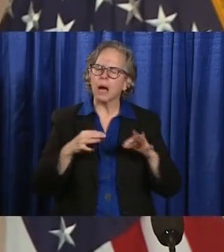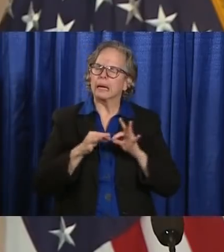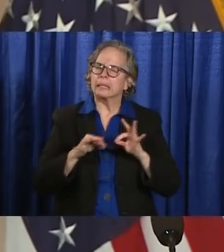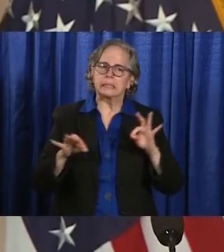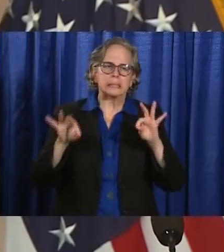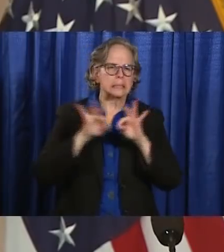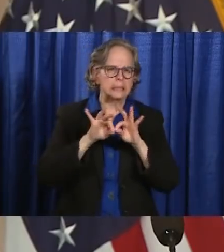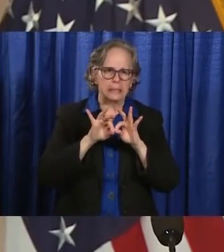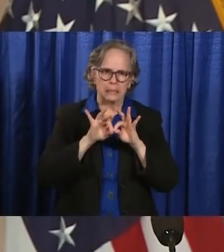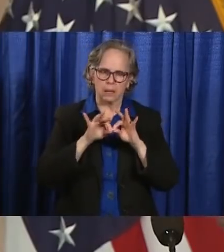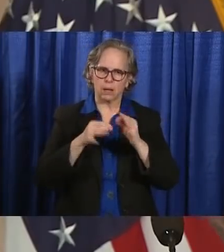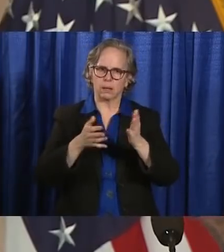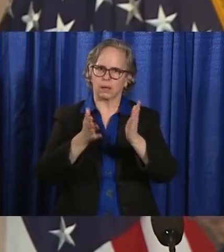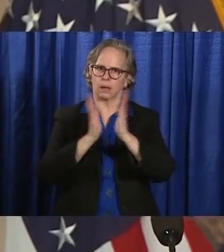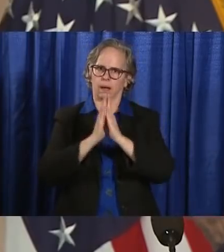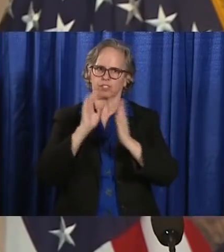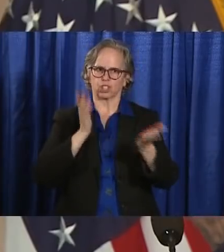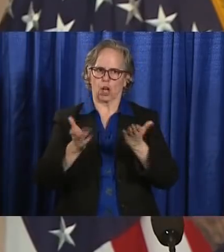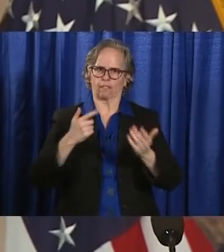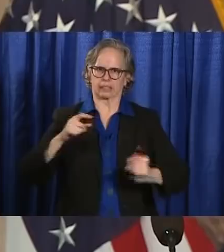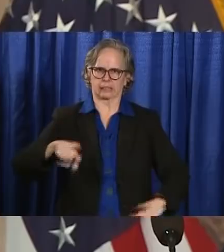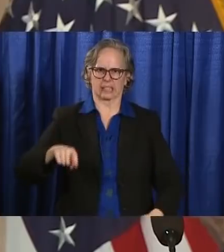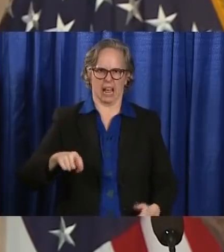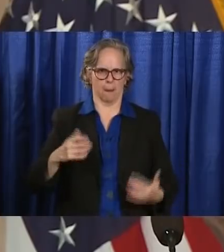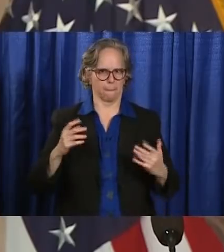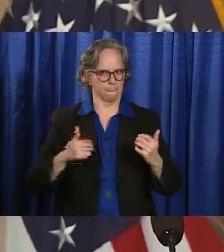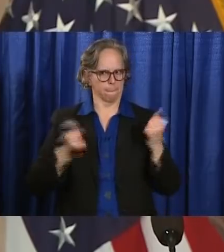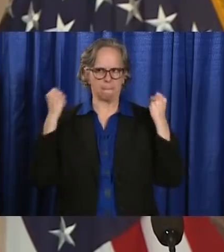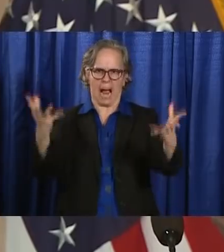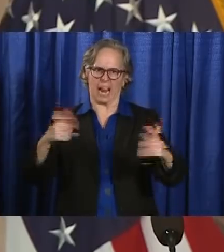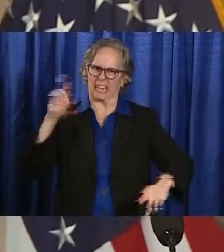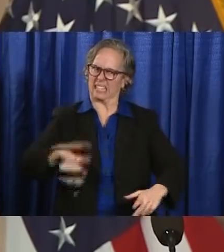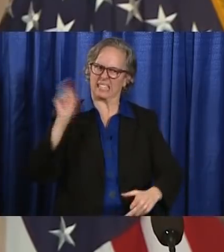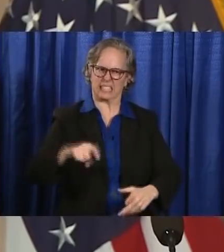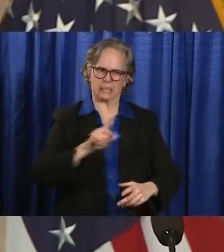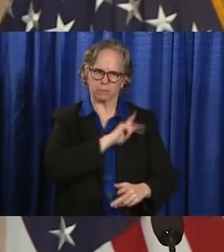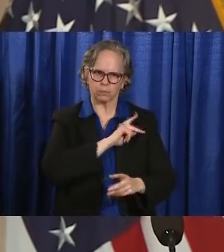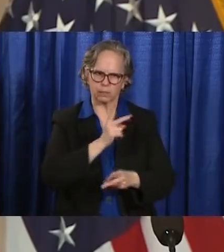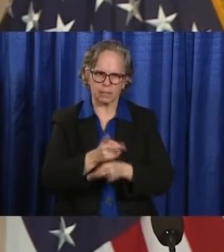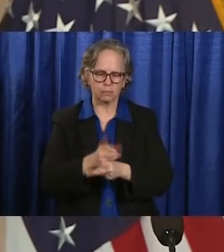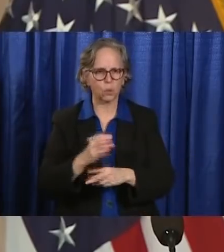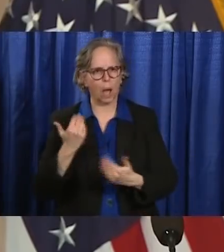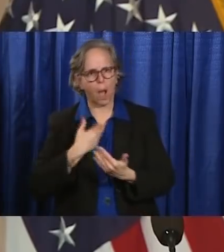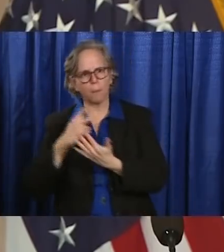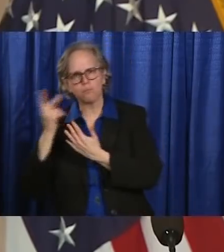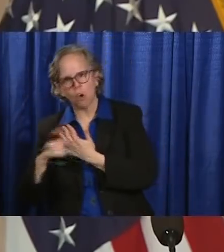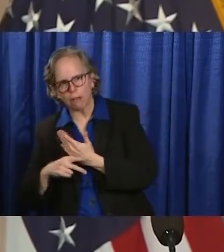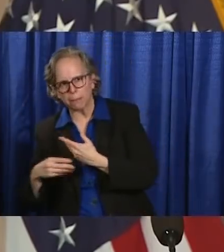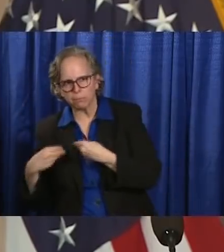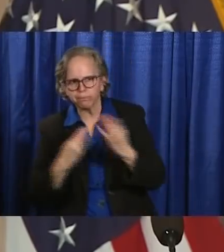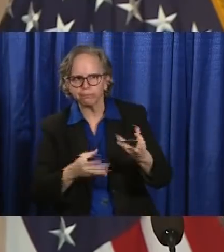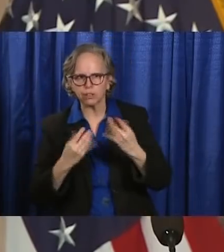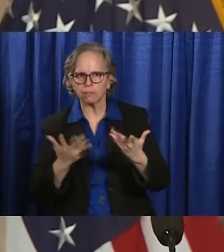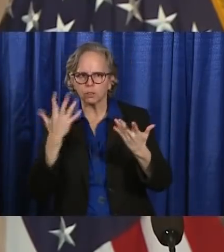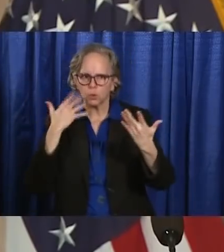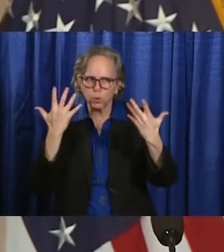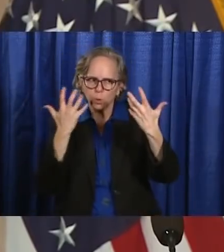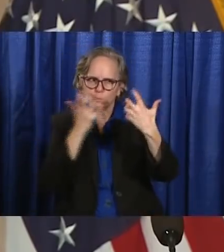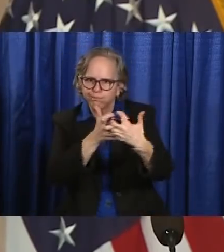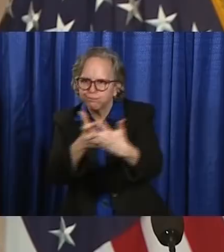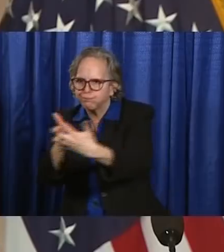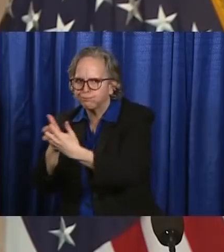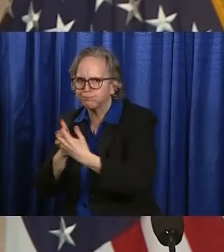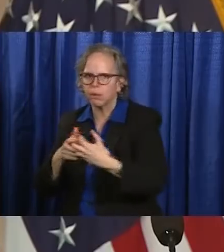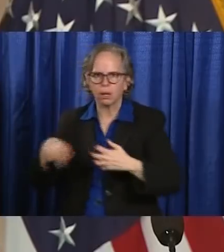time. And we've worked to make our programs and services more responsive to your needs while focusing on physical